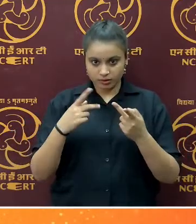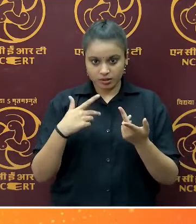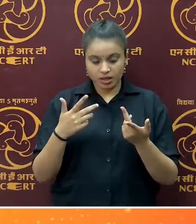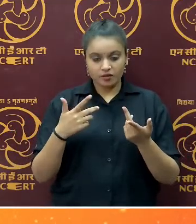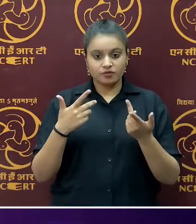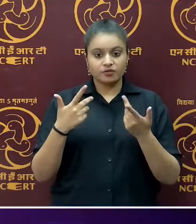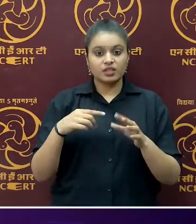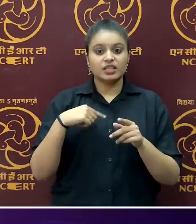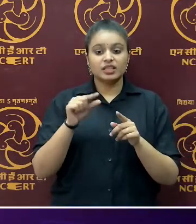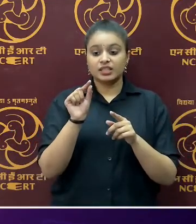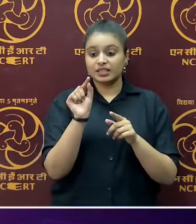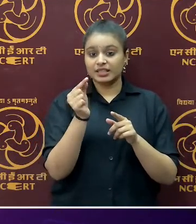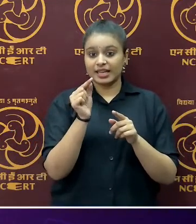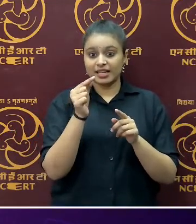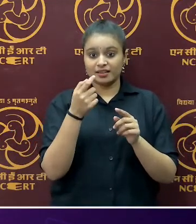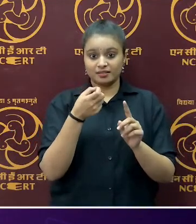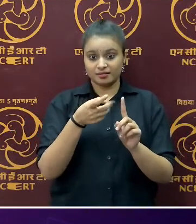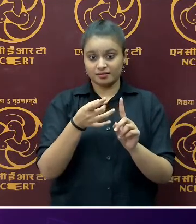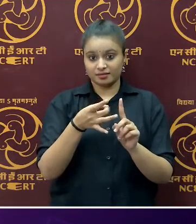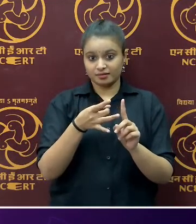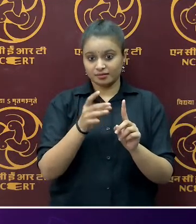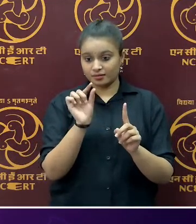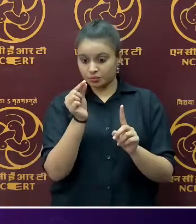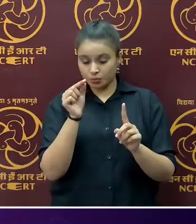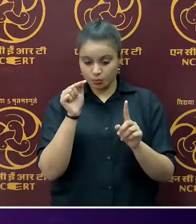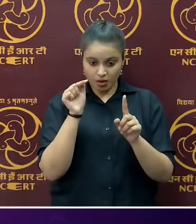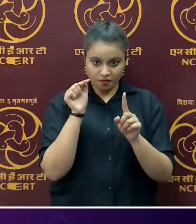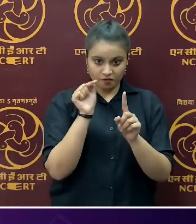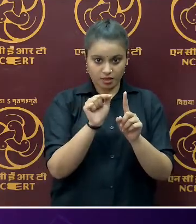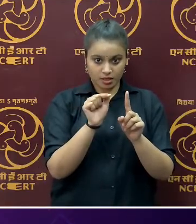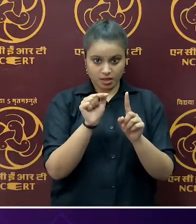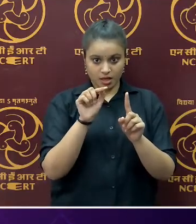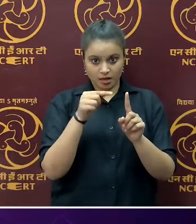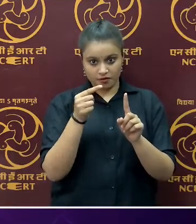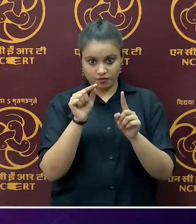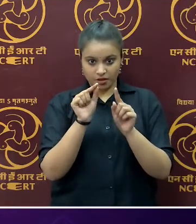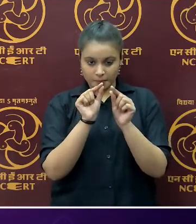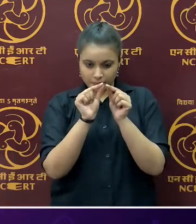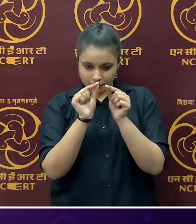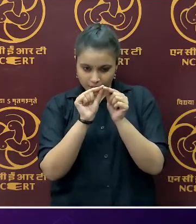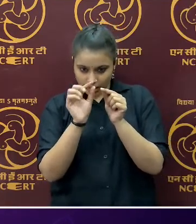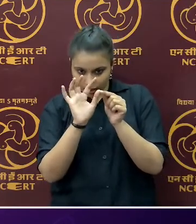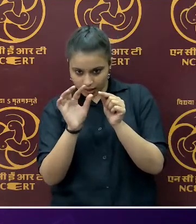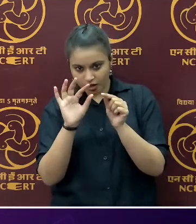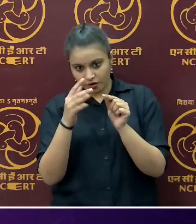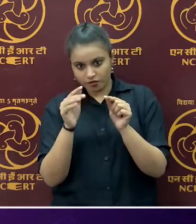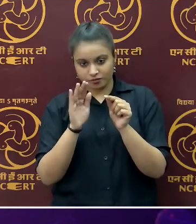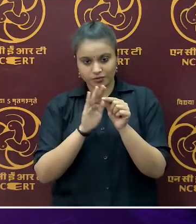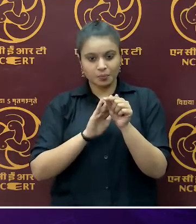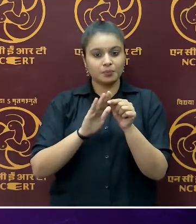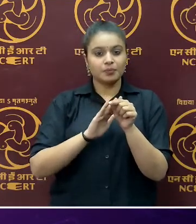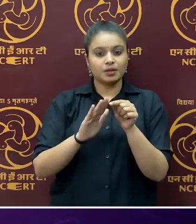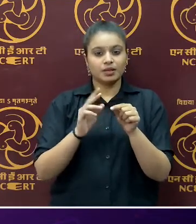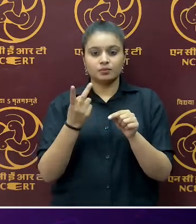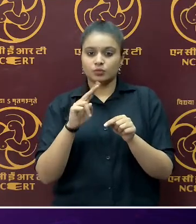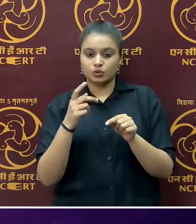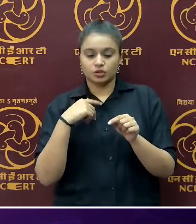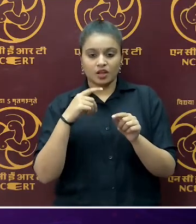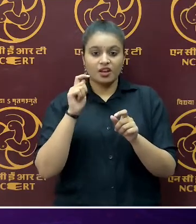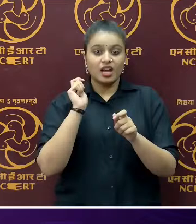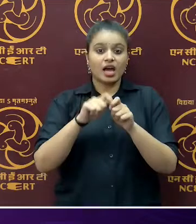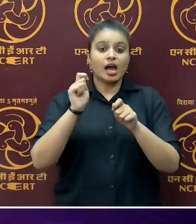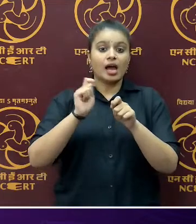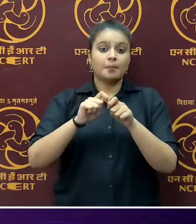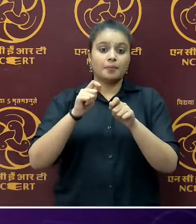we insert it from the pointed side. That's right. There's a blunt side to the nail and there's a pointed side. So we hammer over